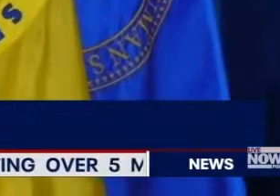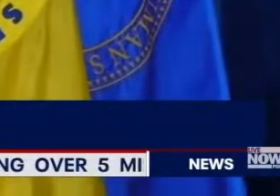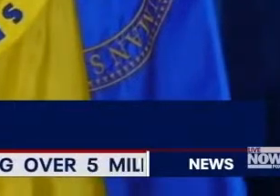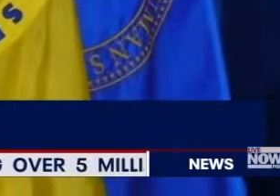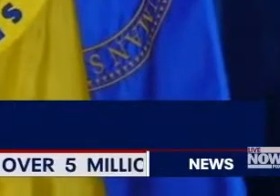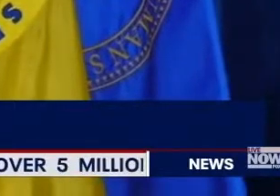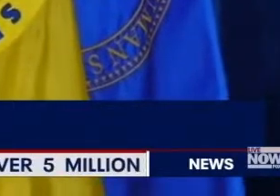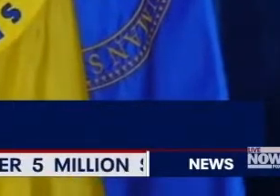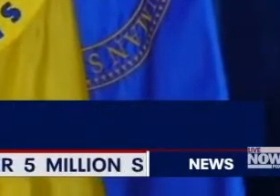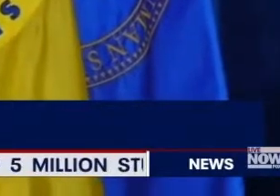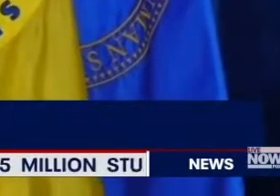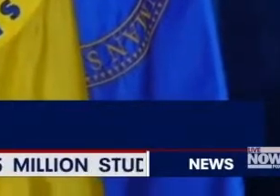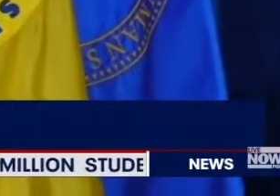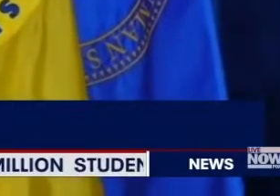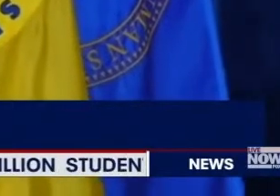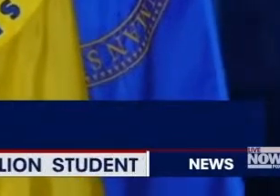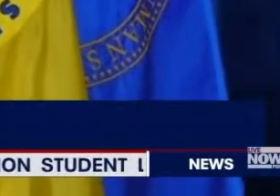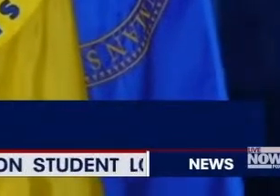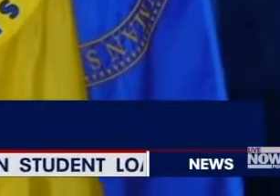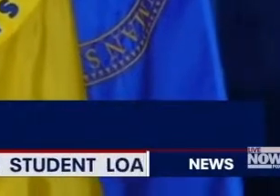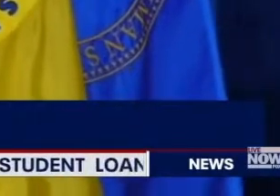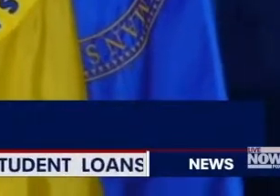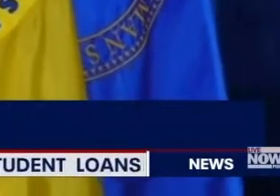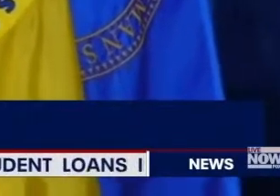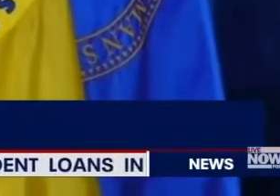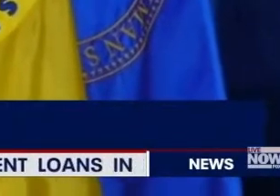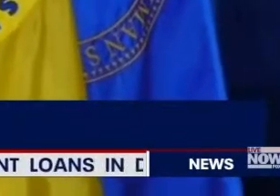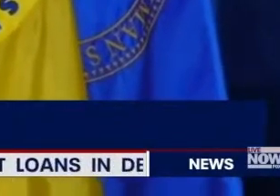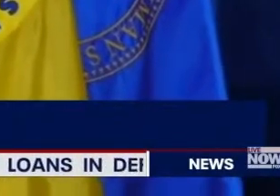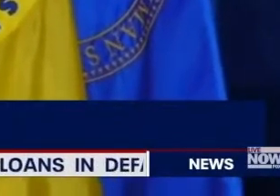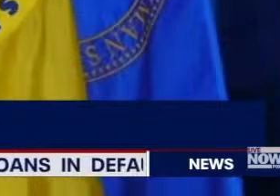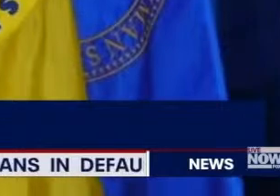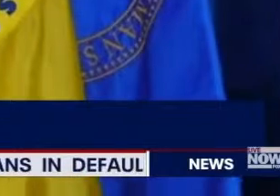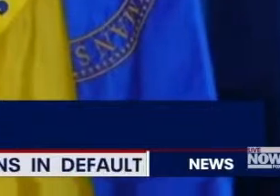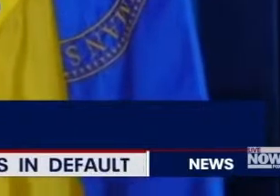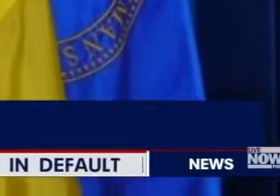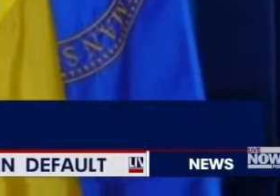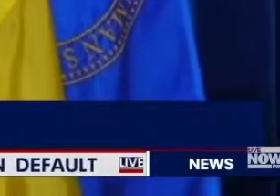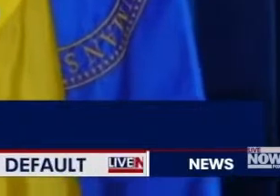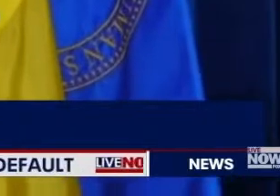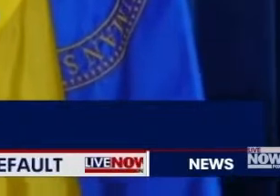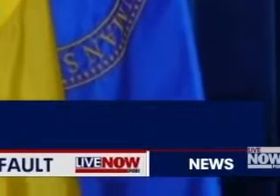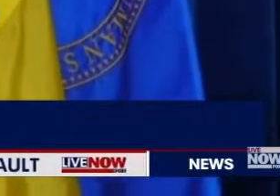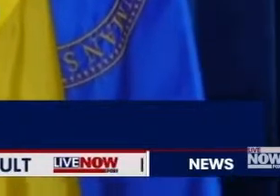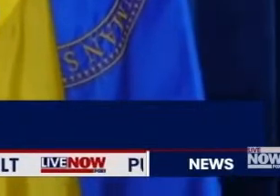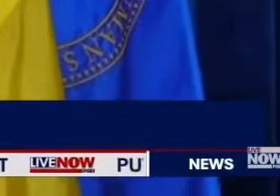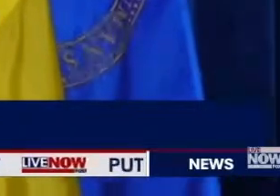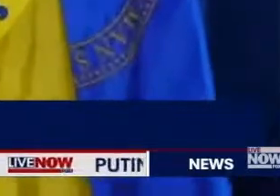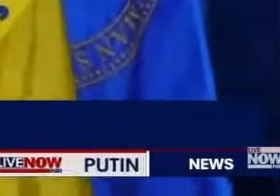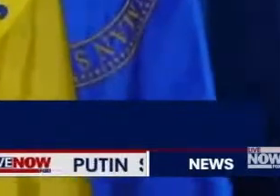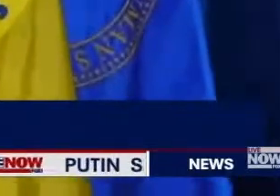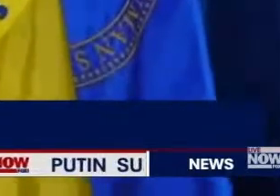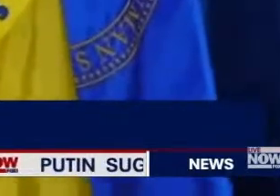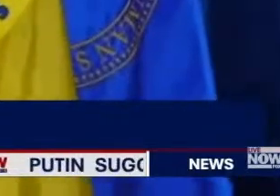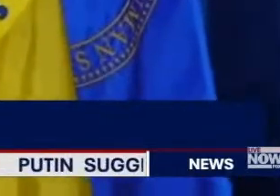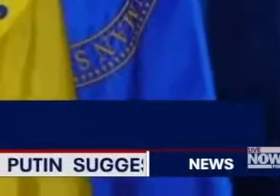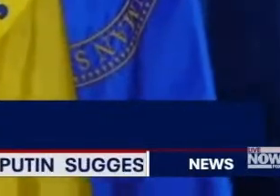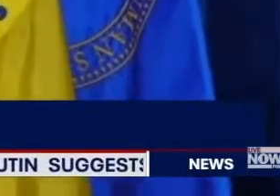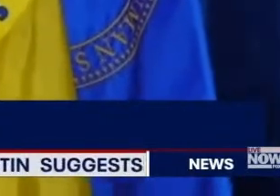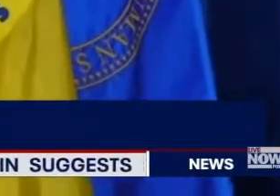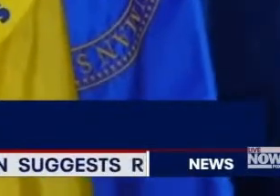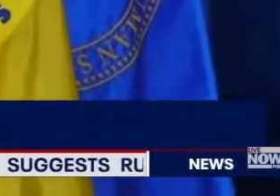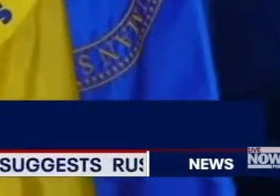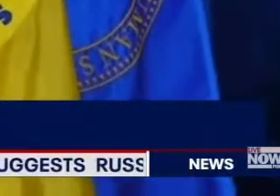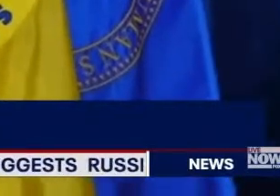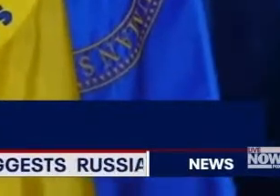researcher, and public policy expert. Dr. Makary was confirmed as the 27th Commissioner of the FDA by a bipartisan vote of the